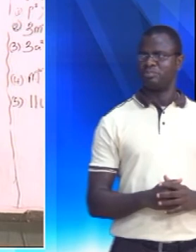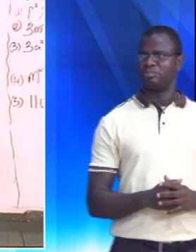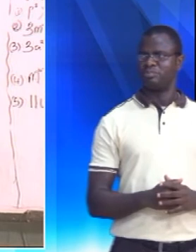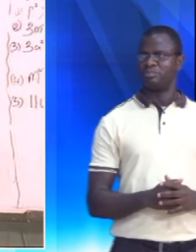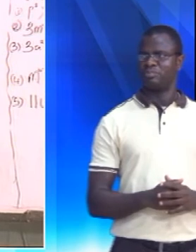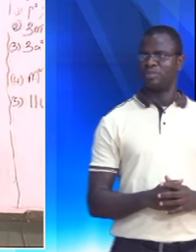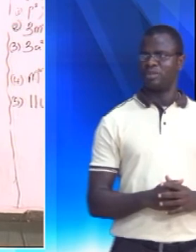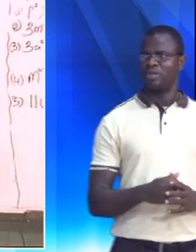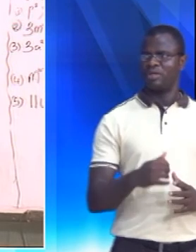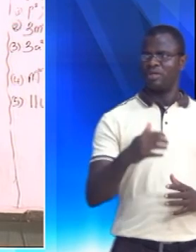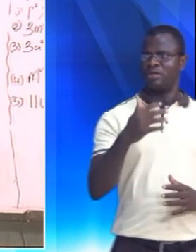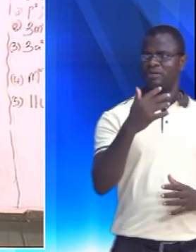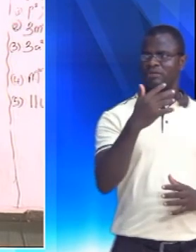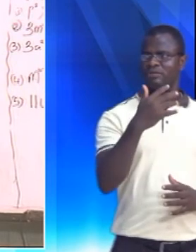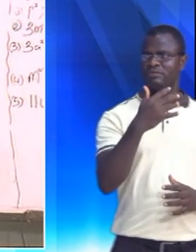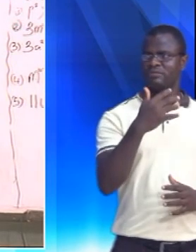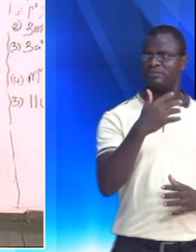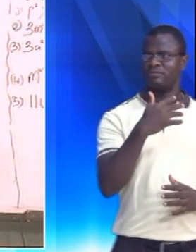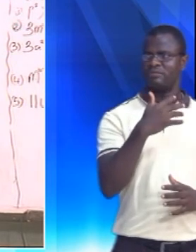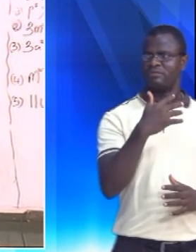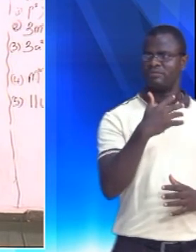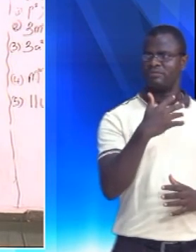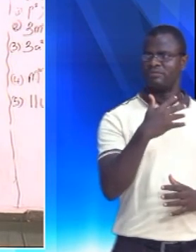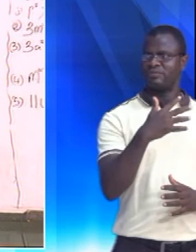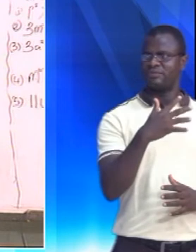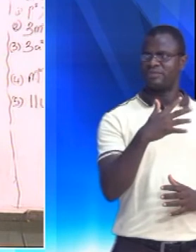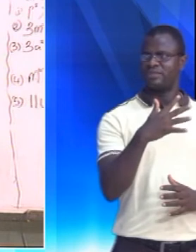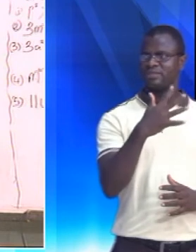15r raised to power of 14